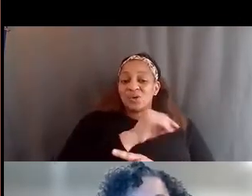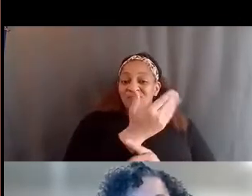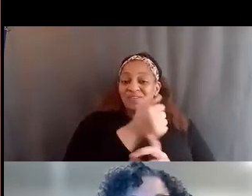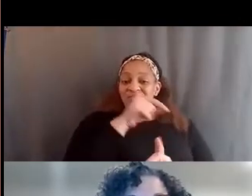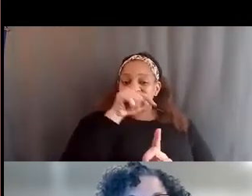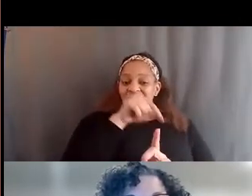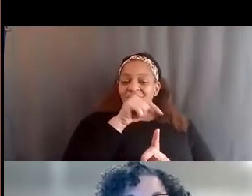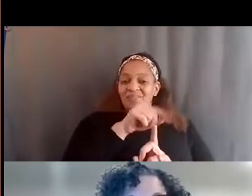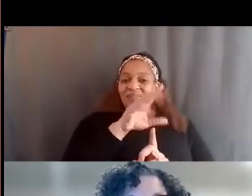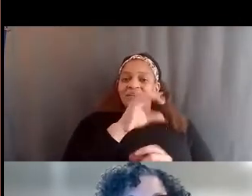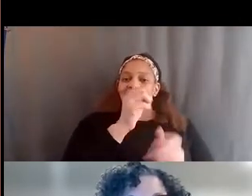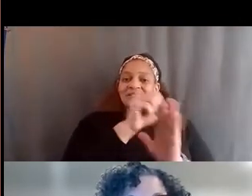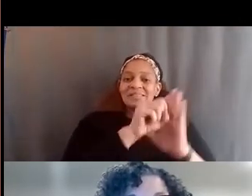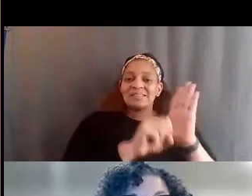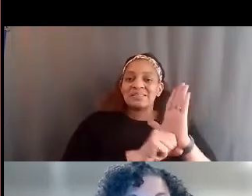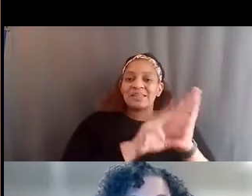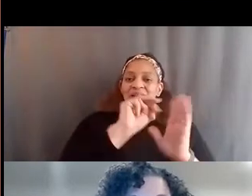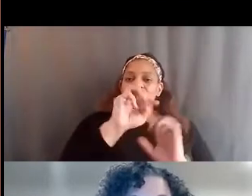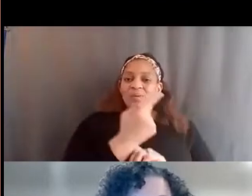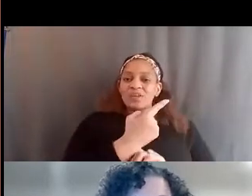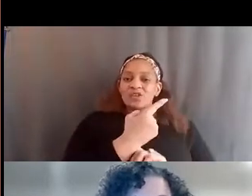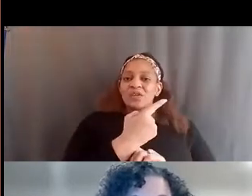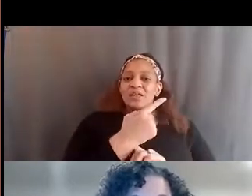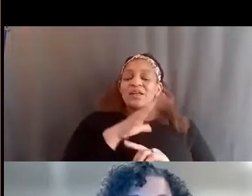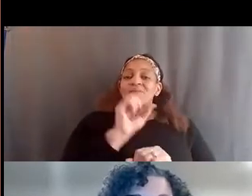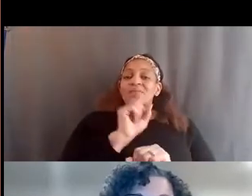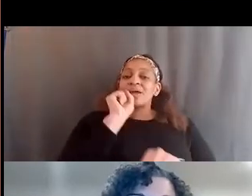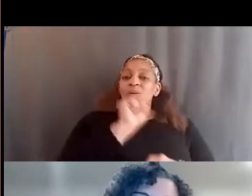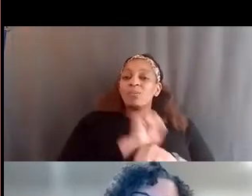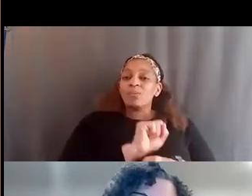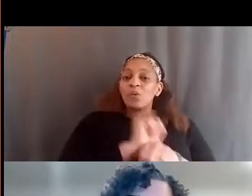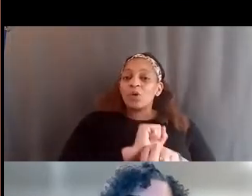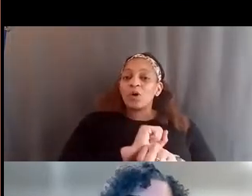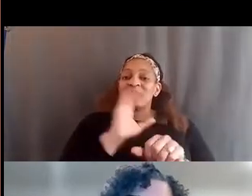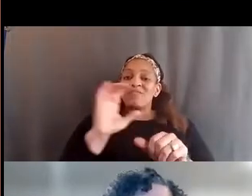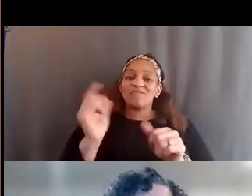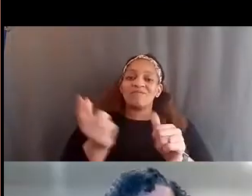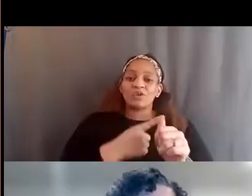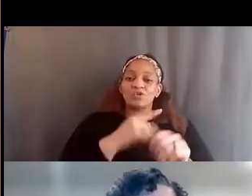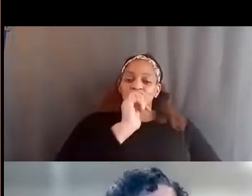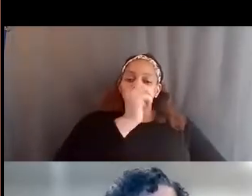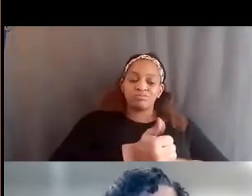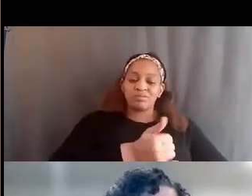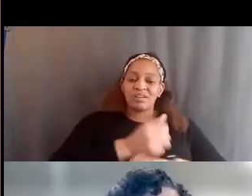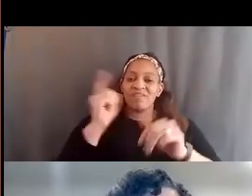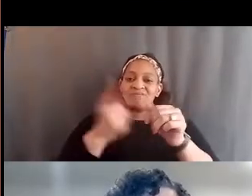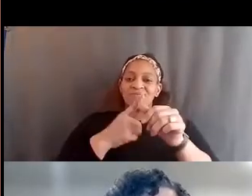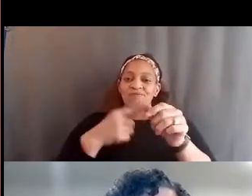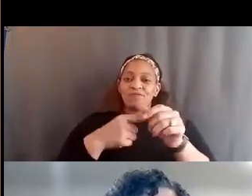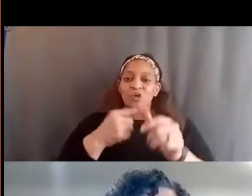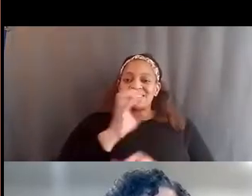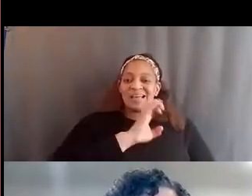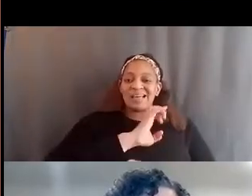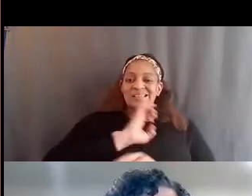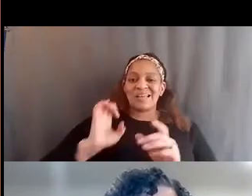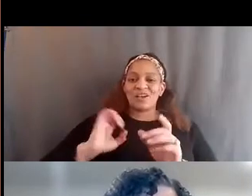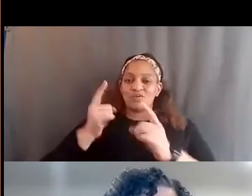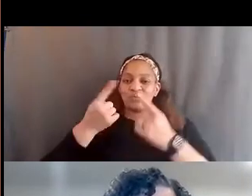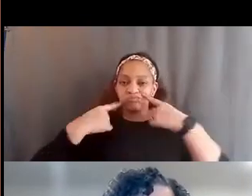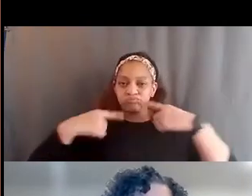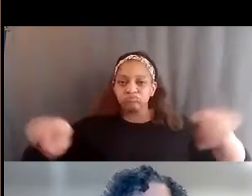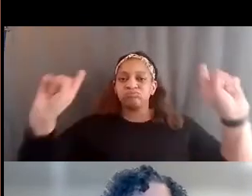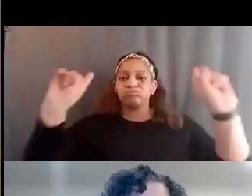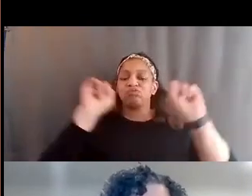of Michigan established an Employment First executive order. And in 2017, the DD Council advocated for